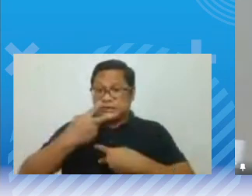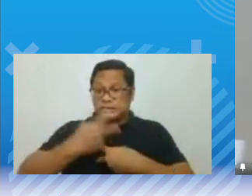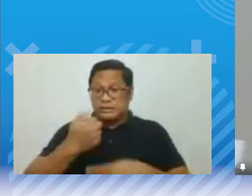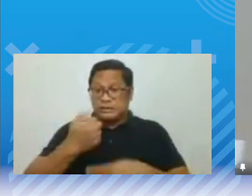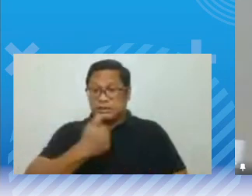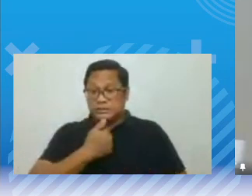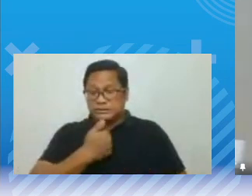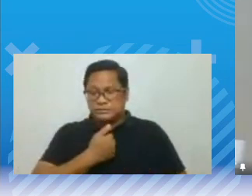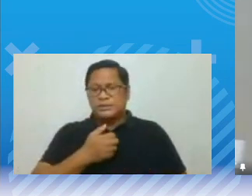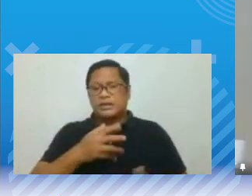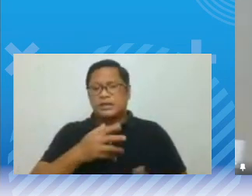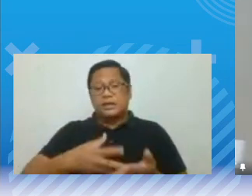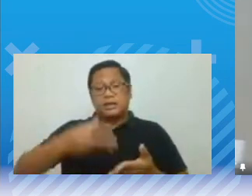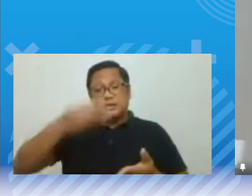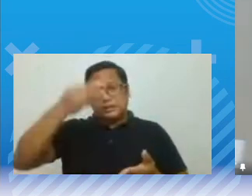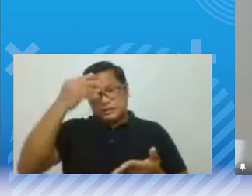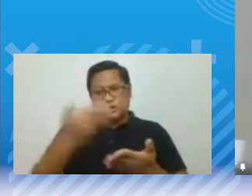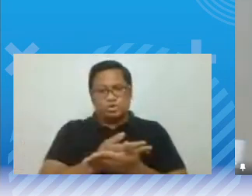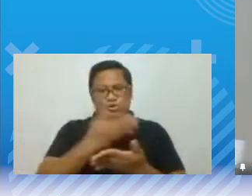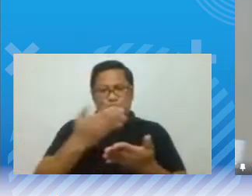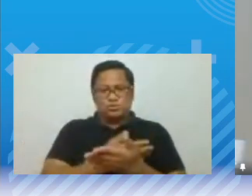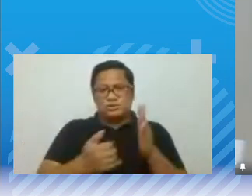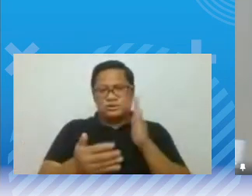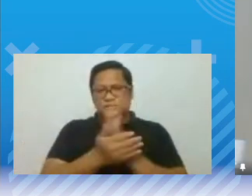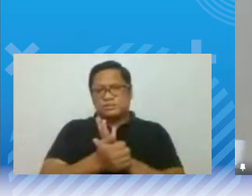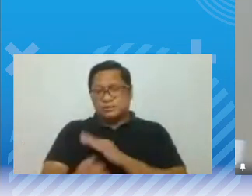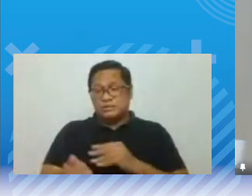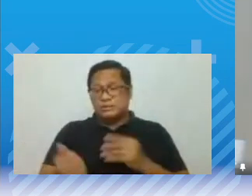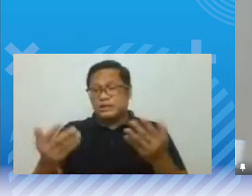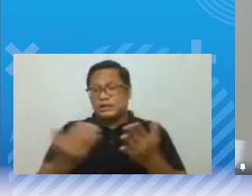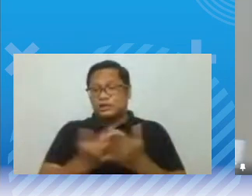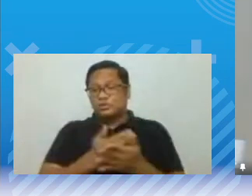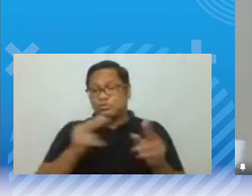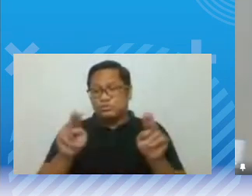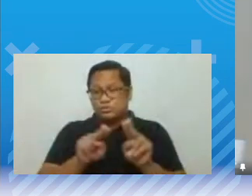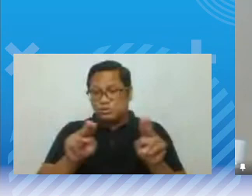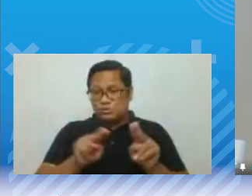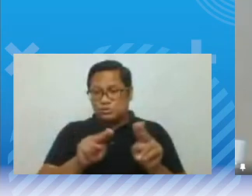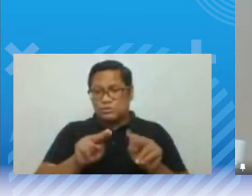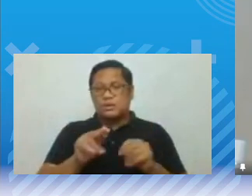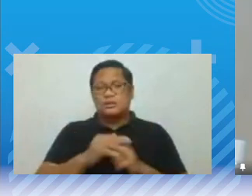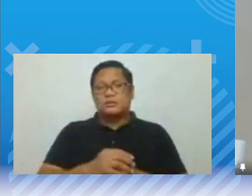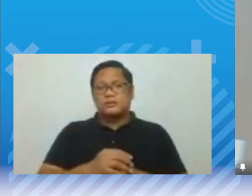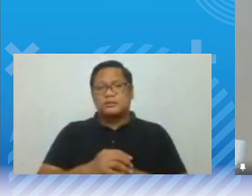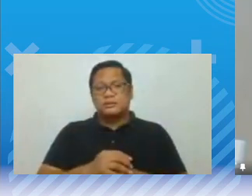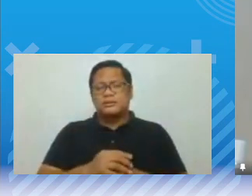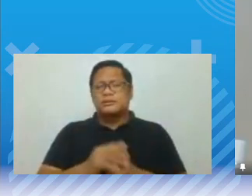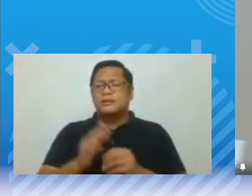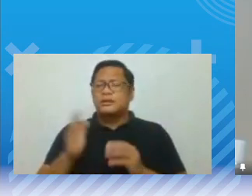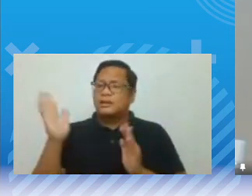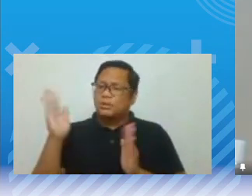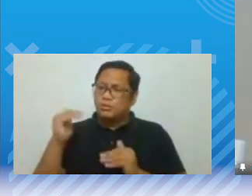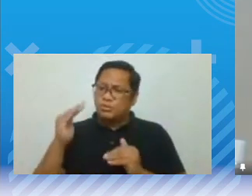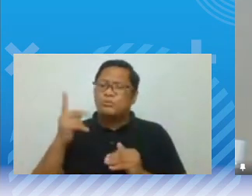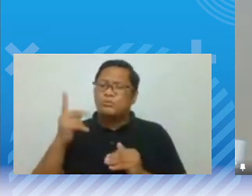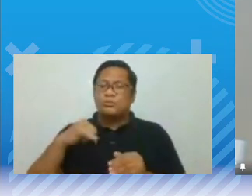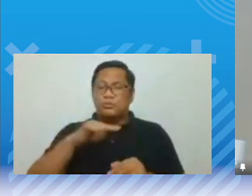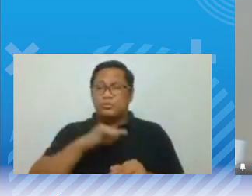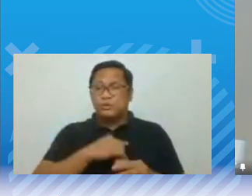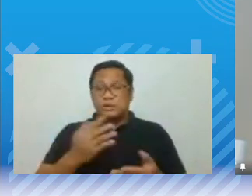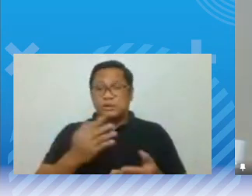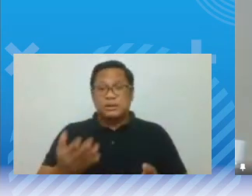new skills in the new normal, in the context of the new normal, I hope we get to affirm na